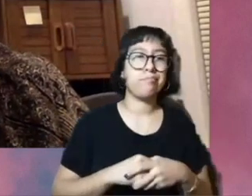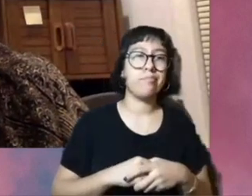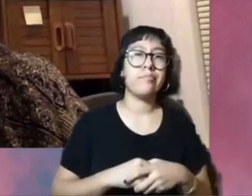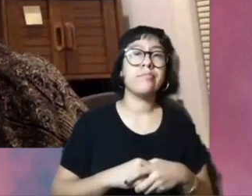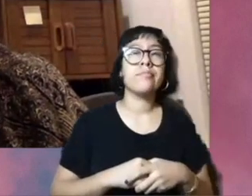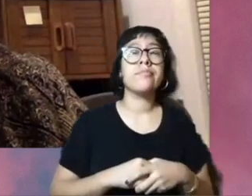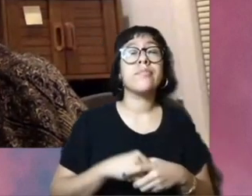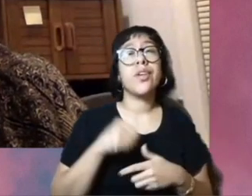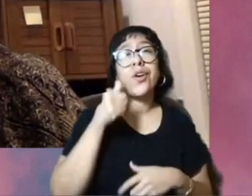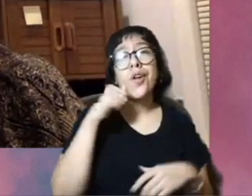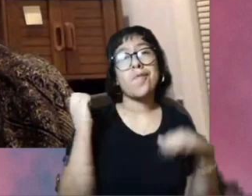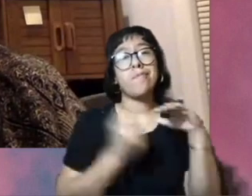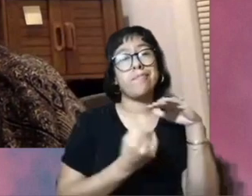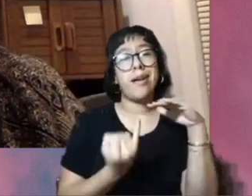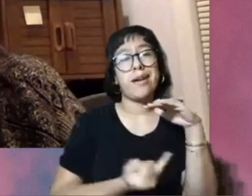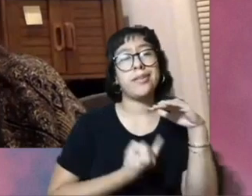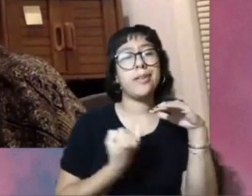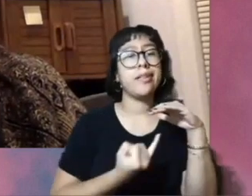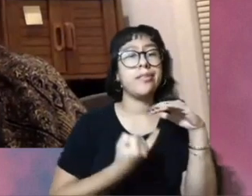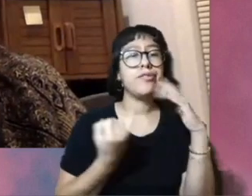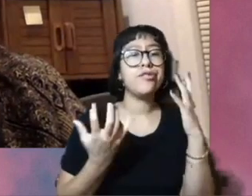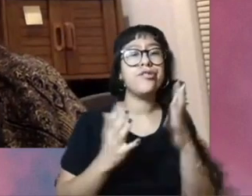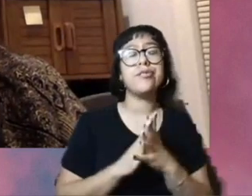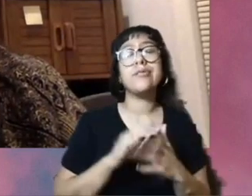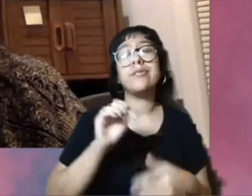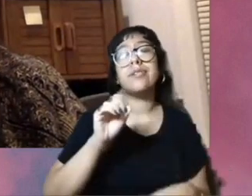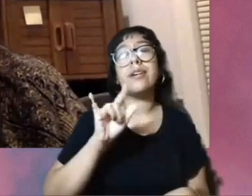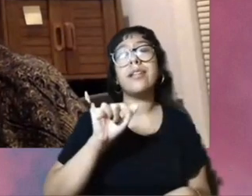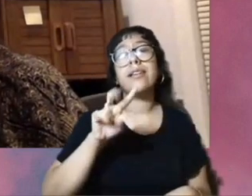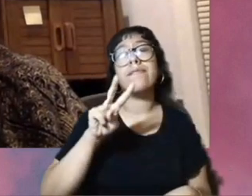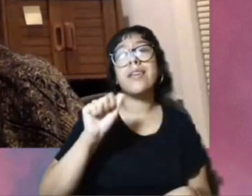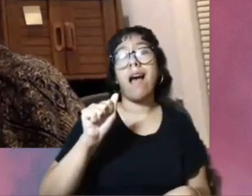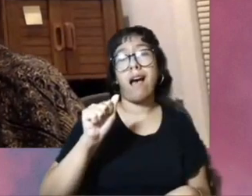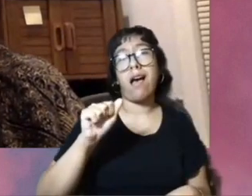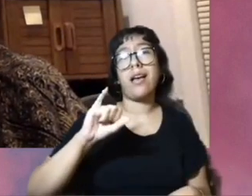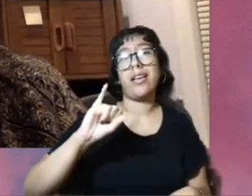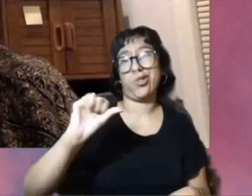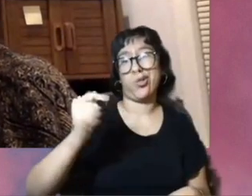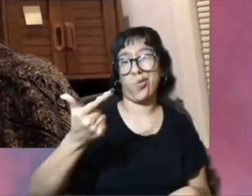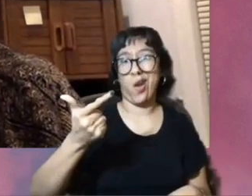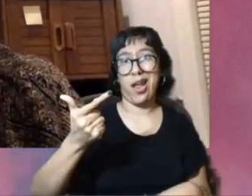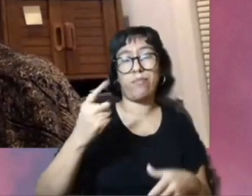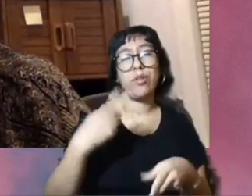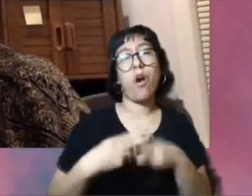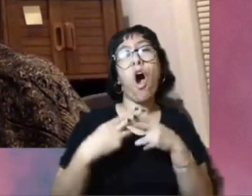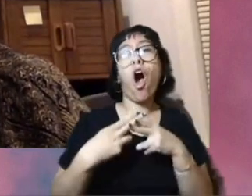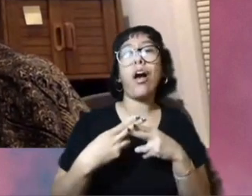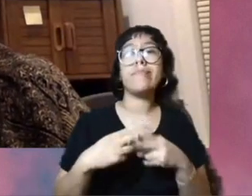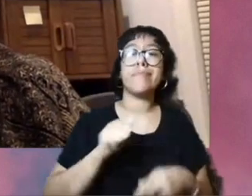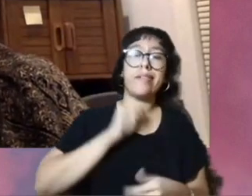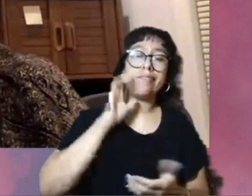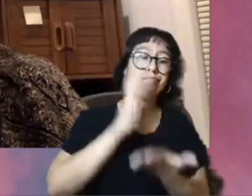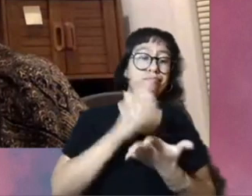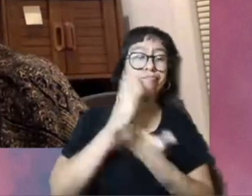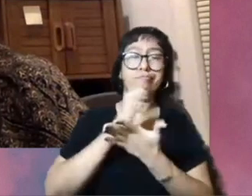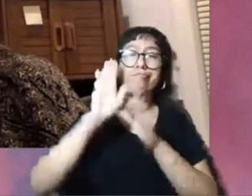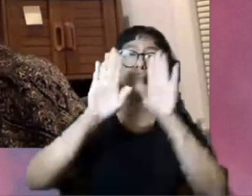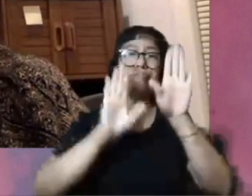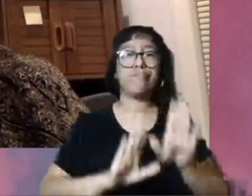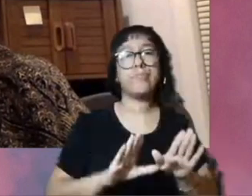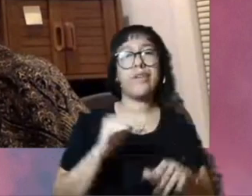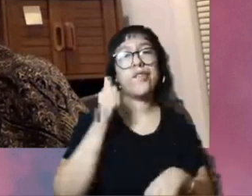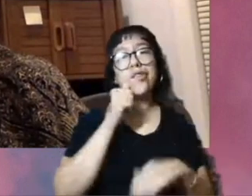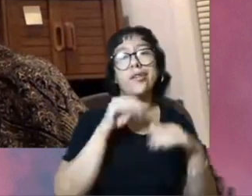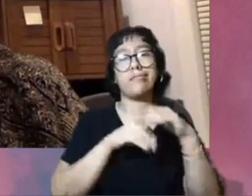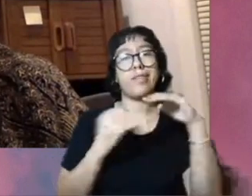Girl in Isolation. After Olivia Gatwood's Instagram page collaging self-portraits of girls in isolation.